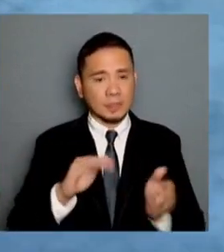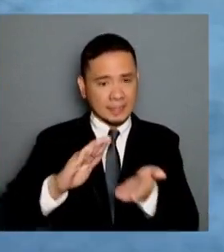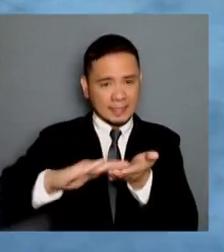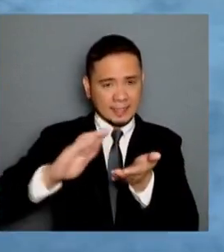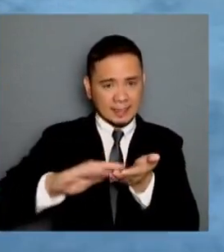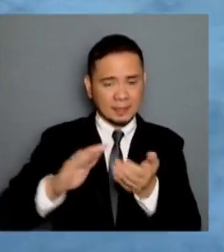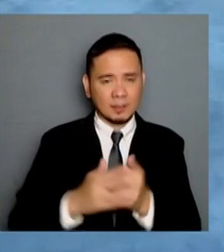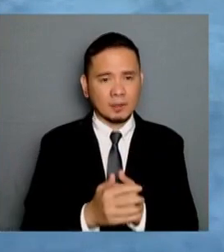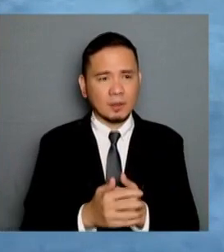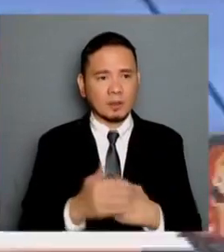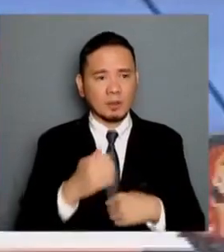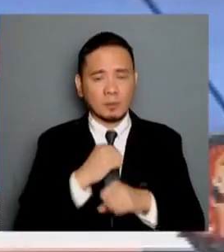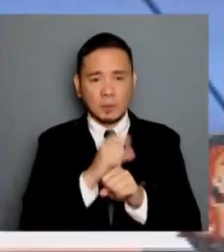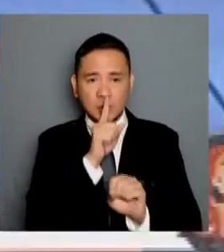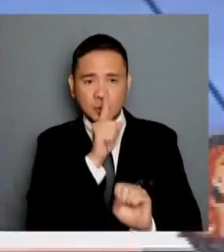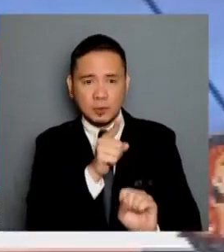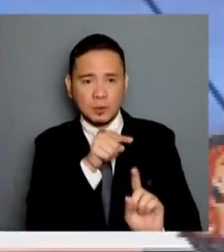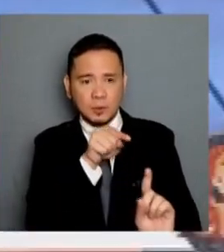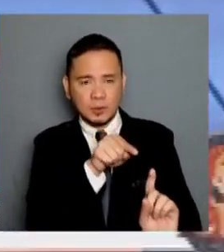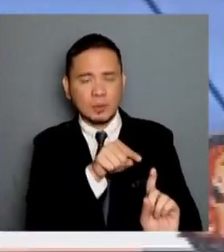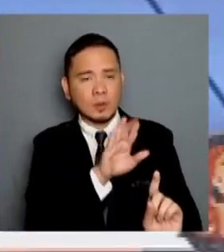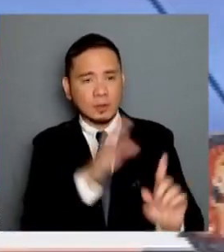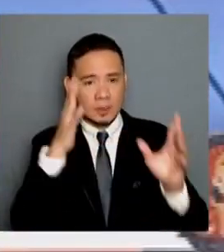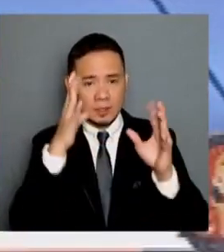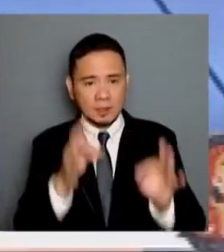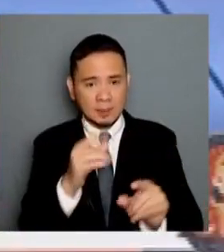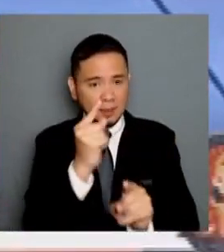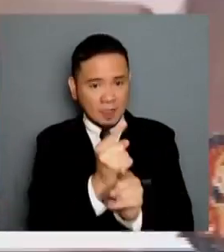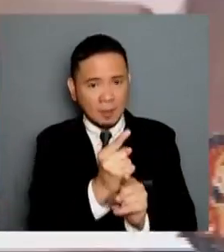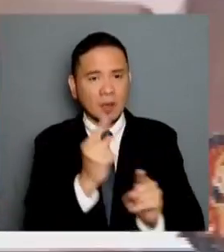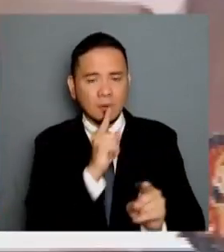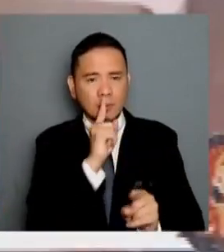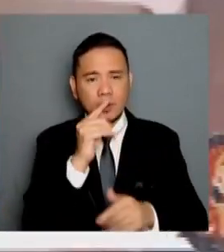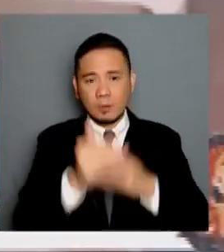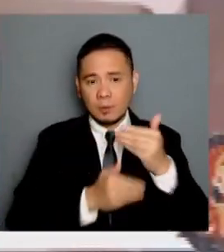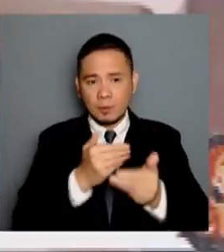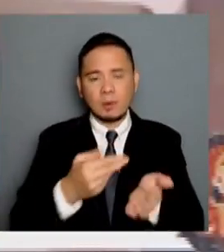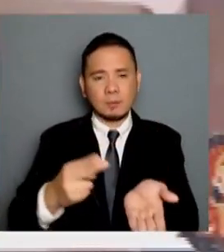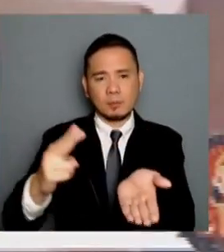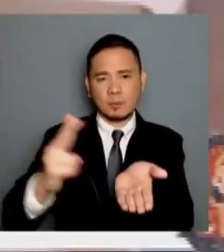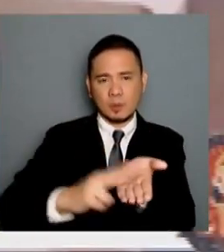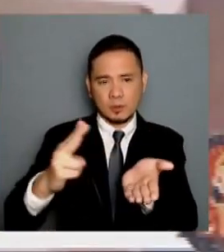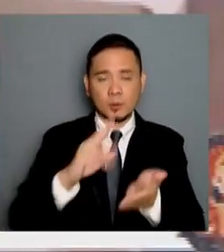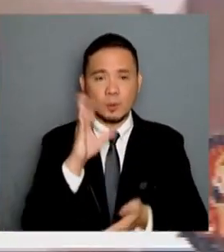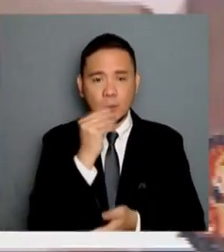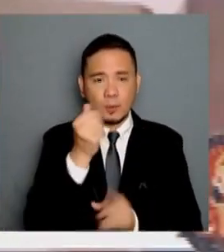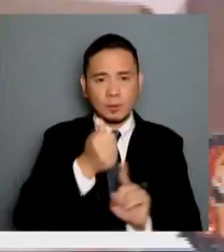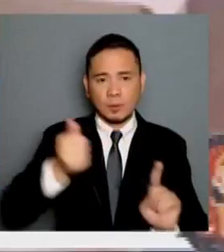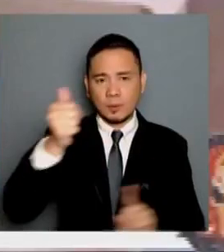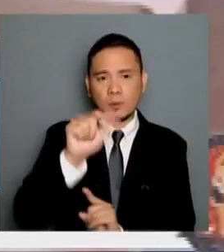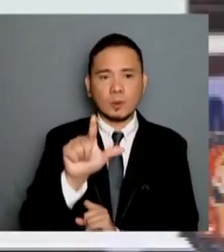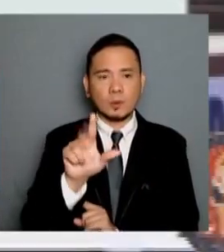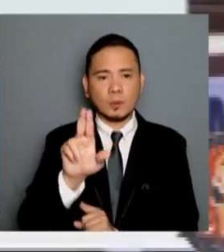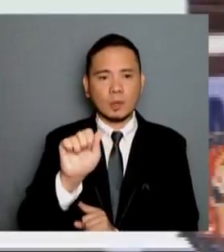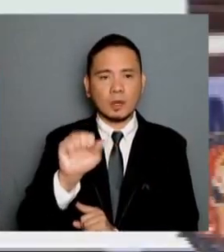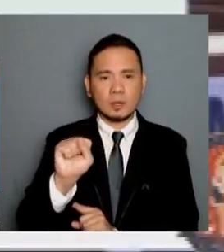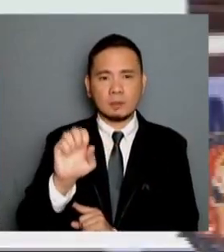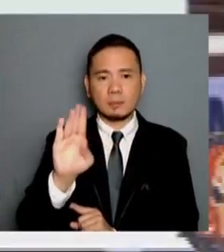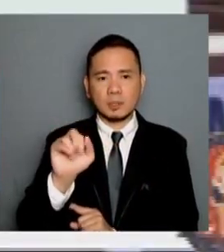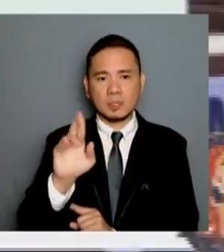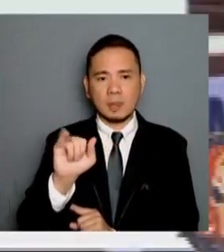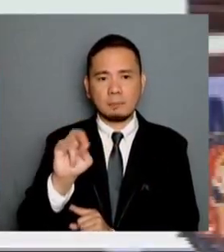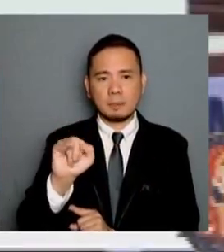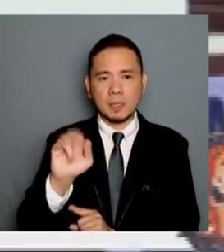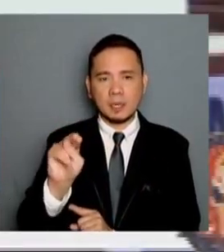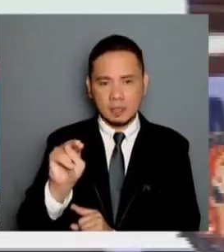prudent and circumspect in their decisions. The decision was signed by Executive Secretary Lucas Bersamin with authority